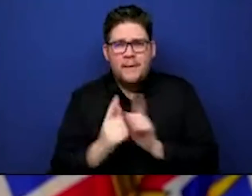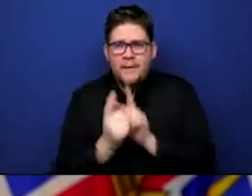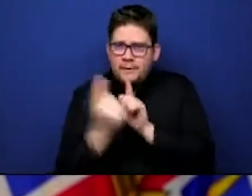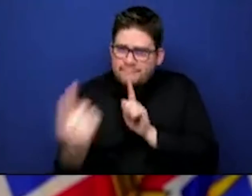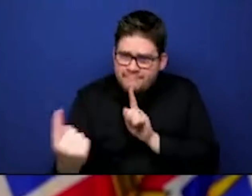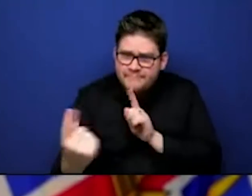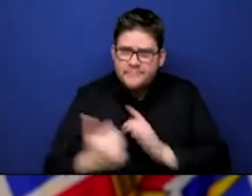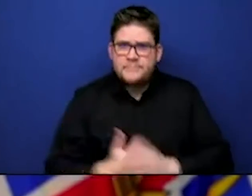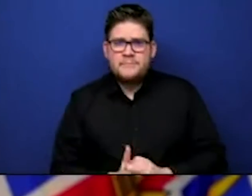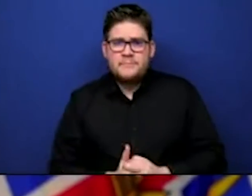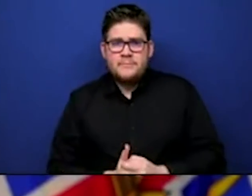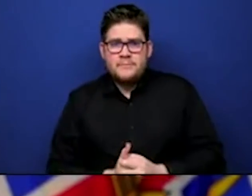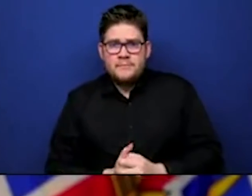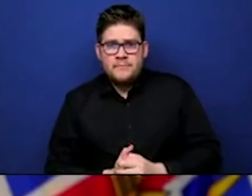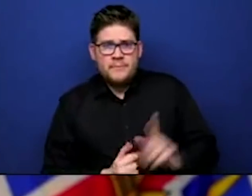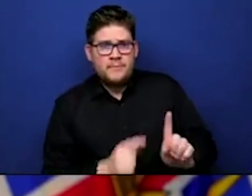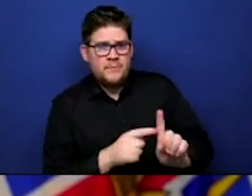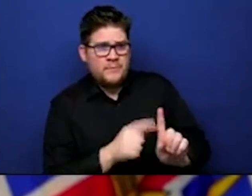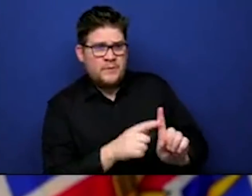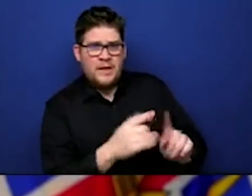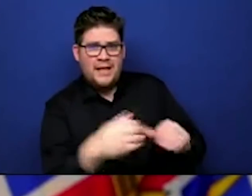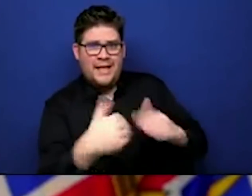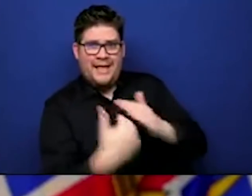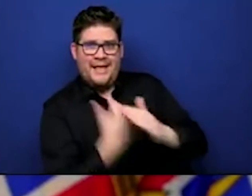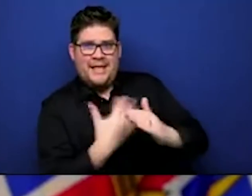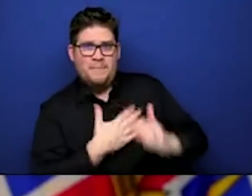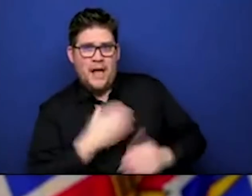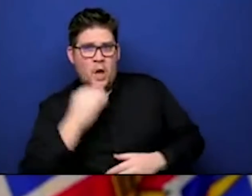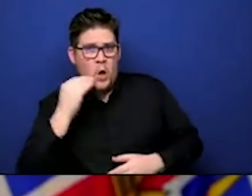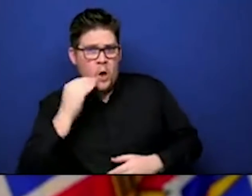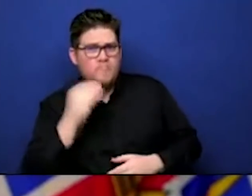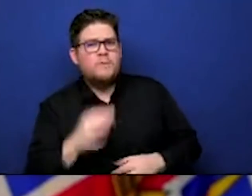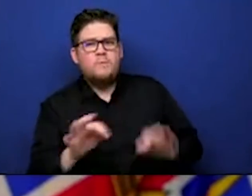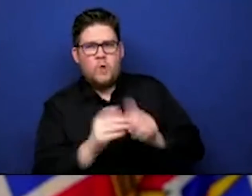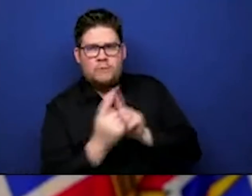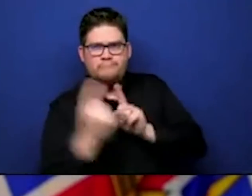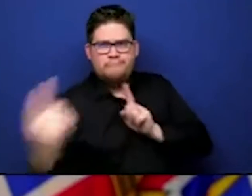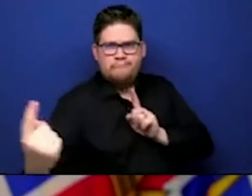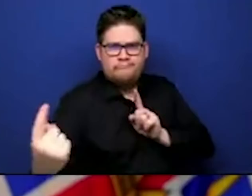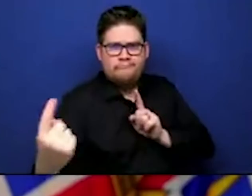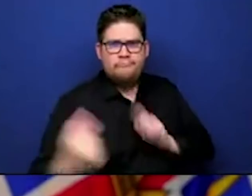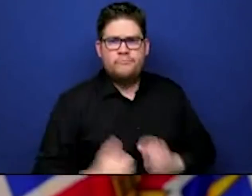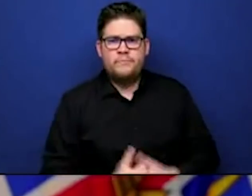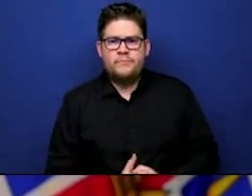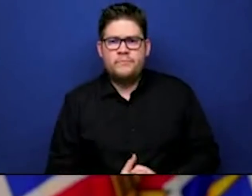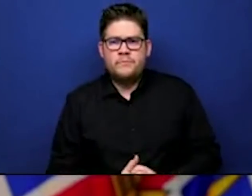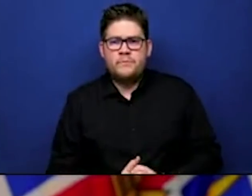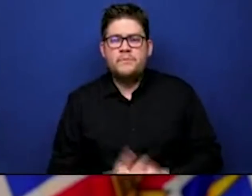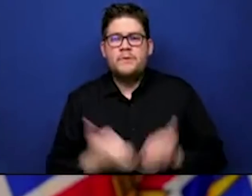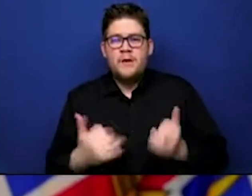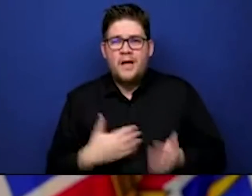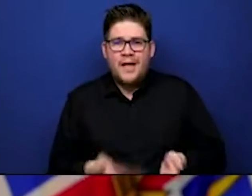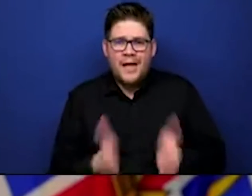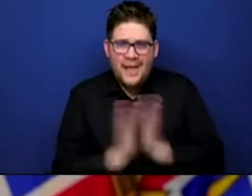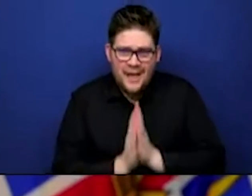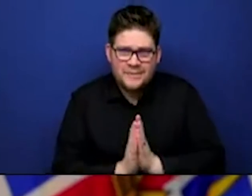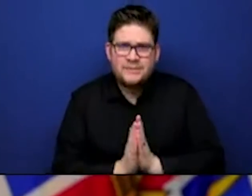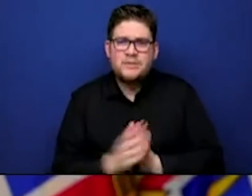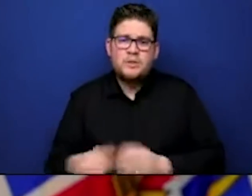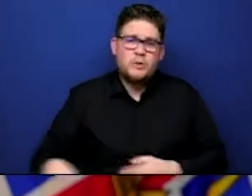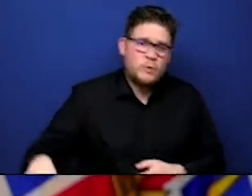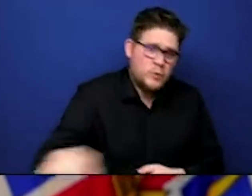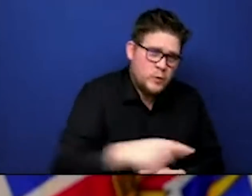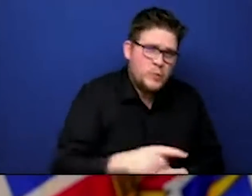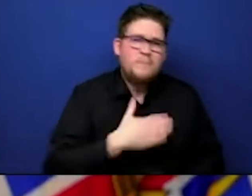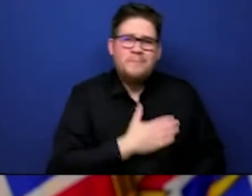who aren't in our households. So I am asking everybody, let's get together, do our part